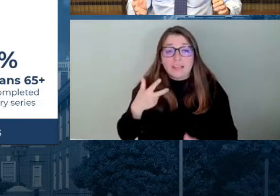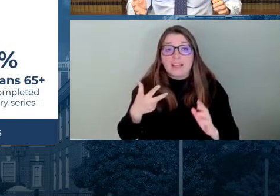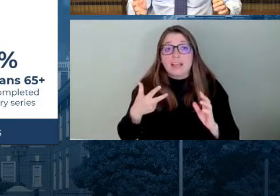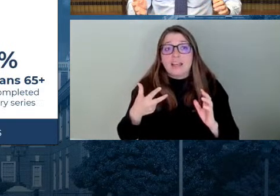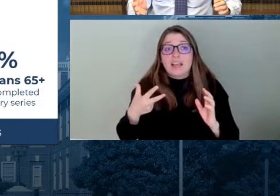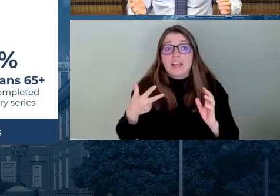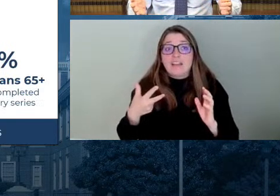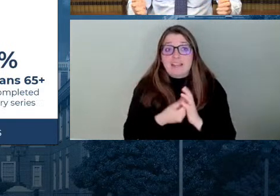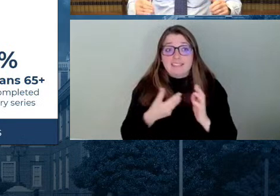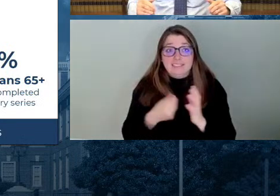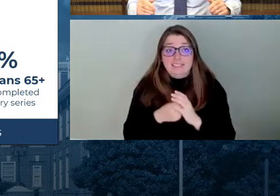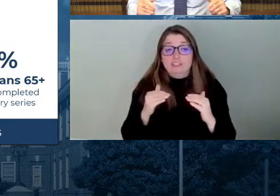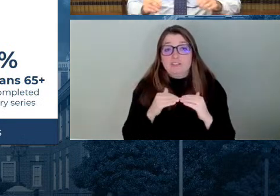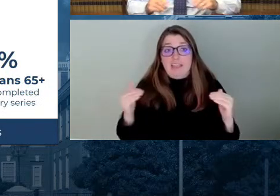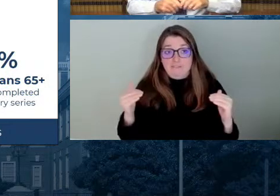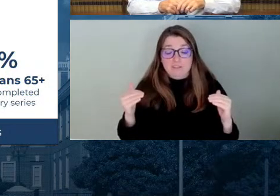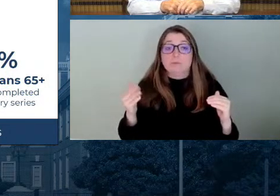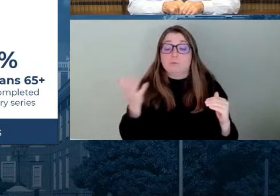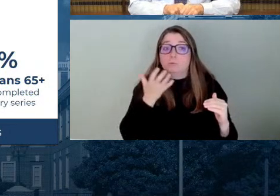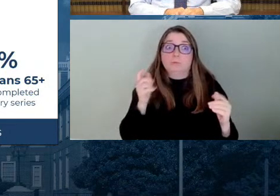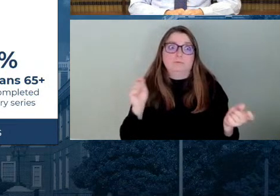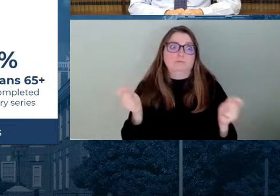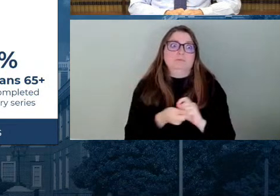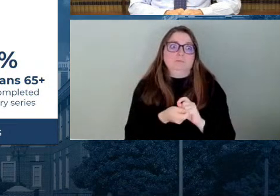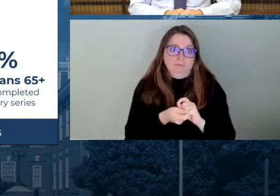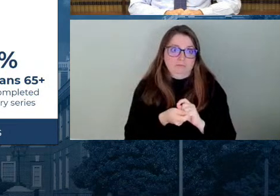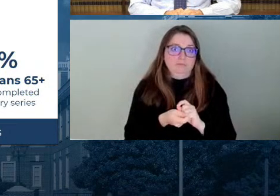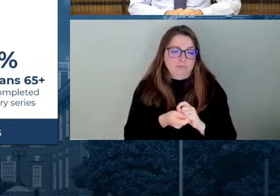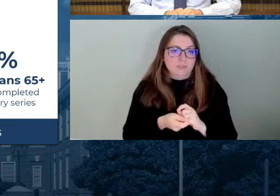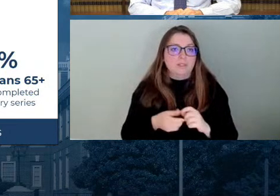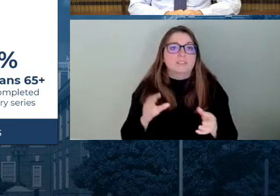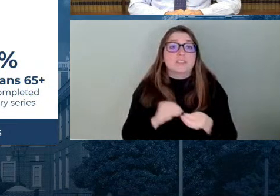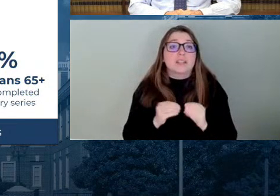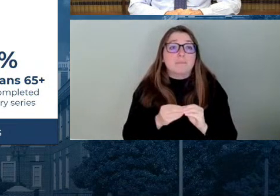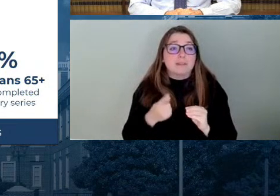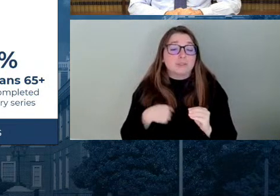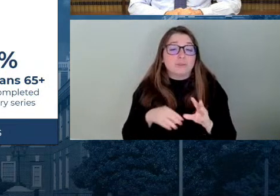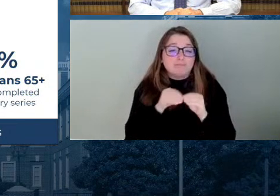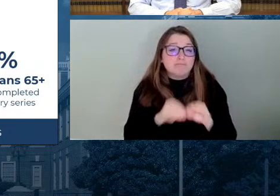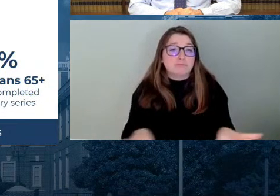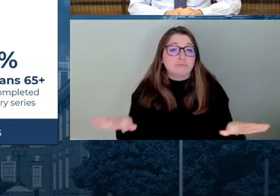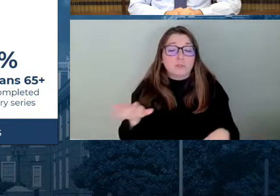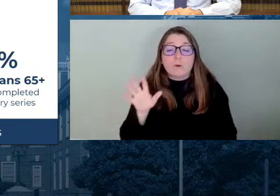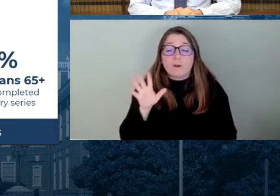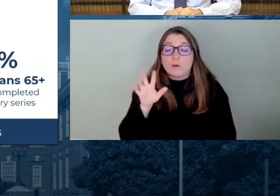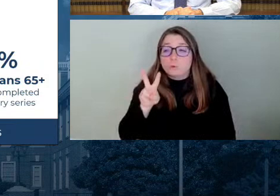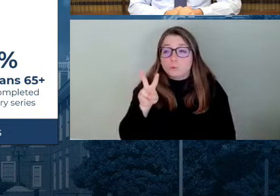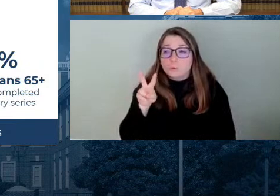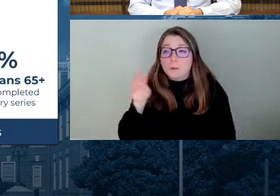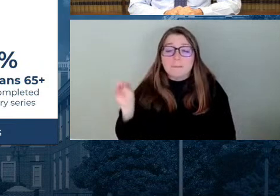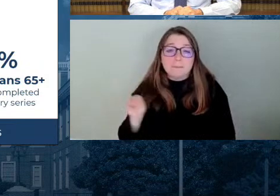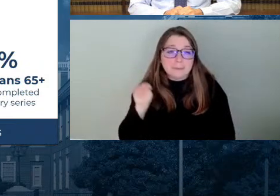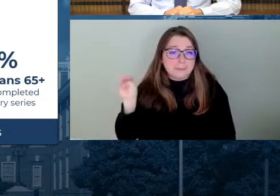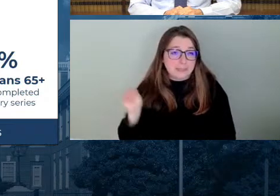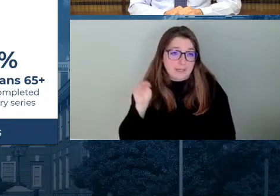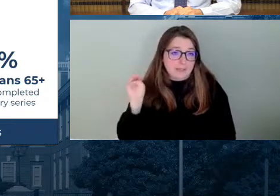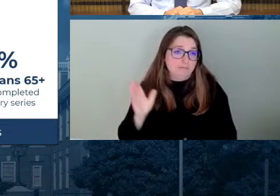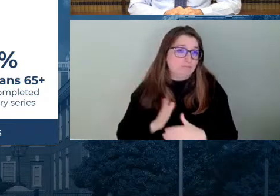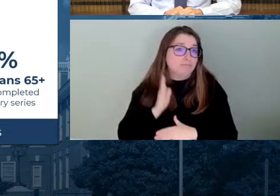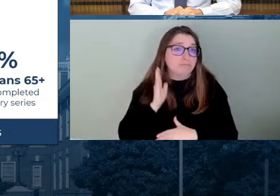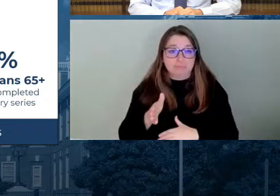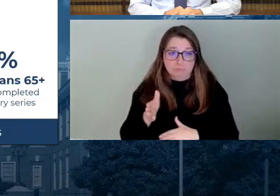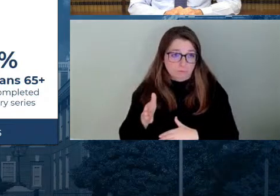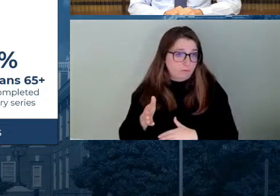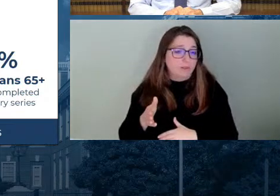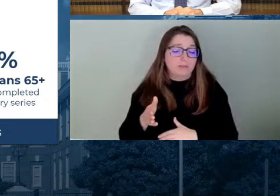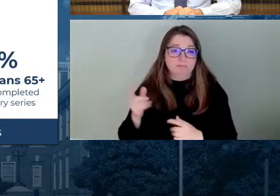for COVID-19. And here are the numbers. We've administered over 2 million vaccines over the last 2 years since they